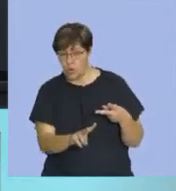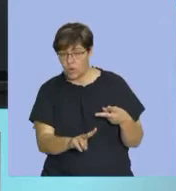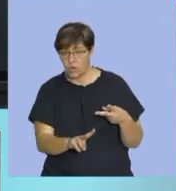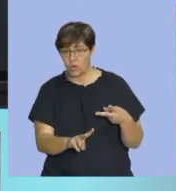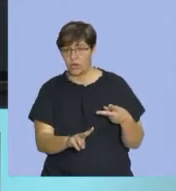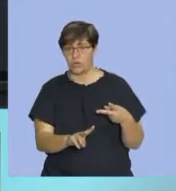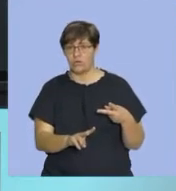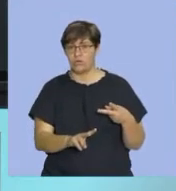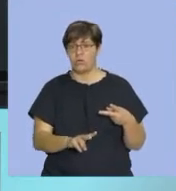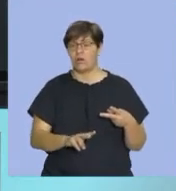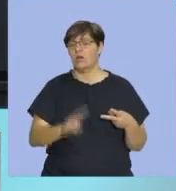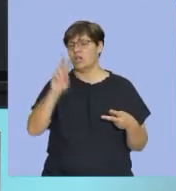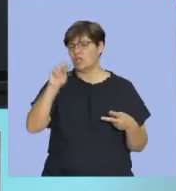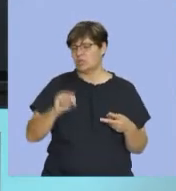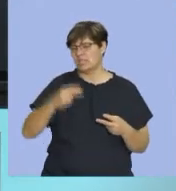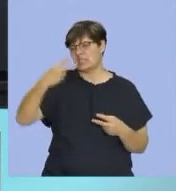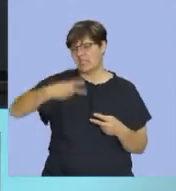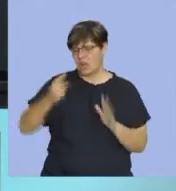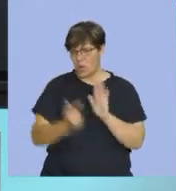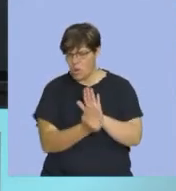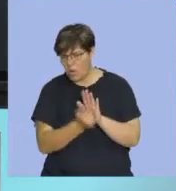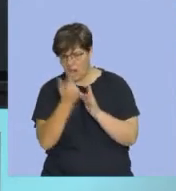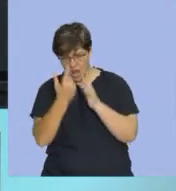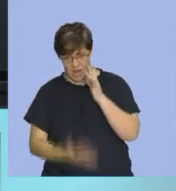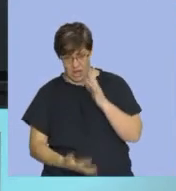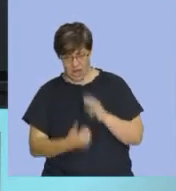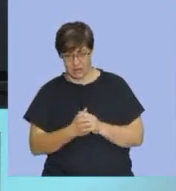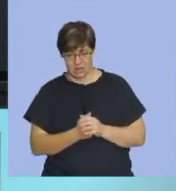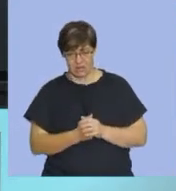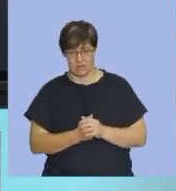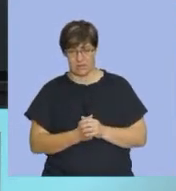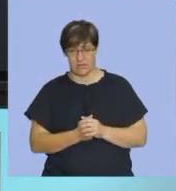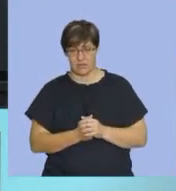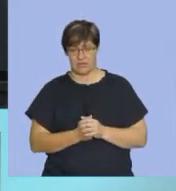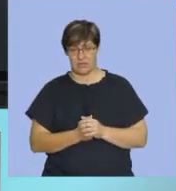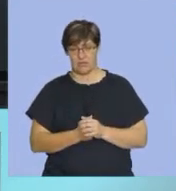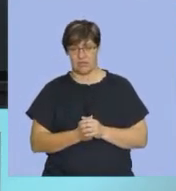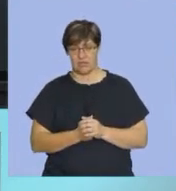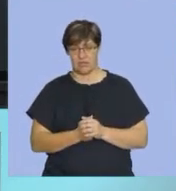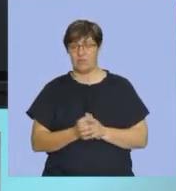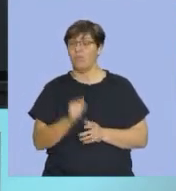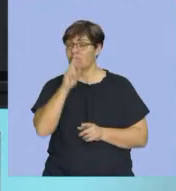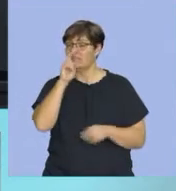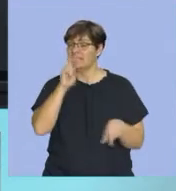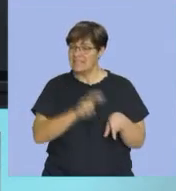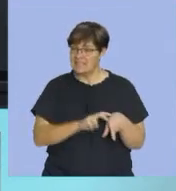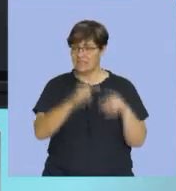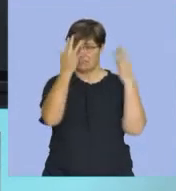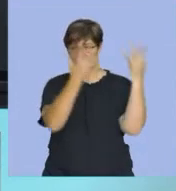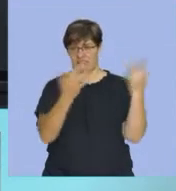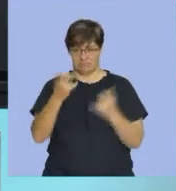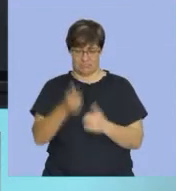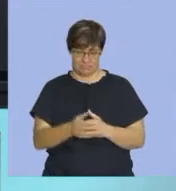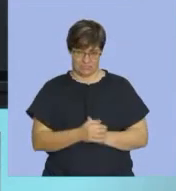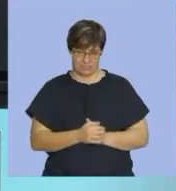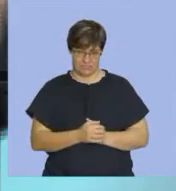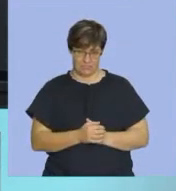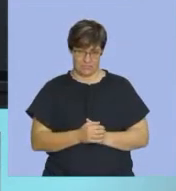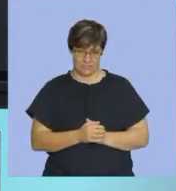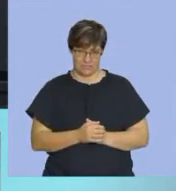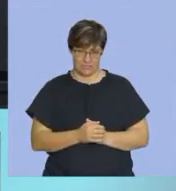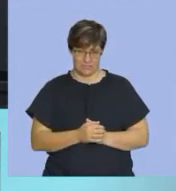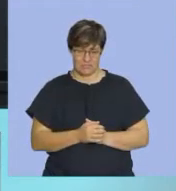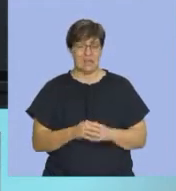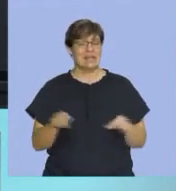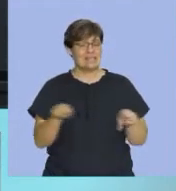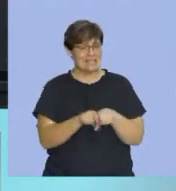at Newton's second law, so it's important. But we need to be able to work these out. So just